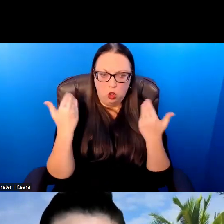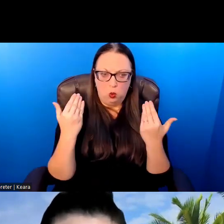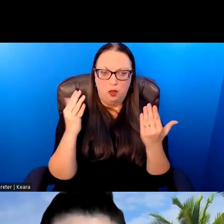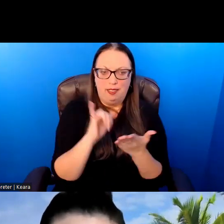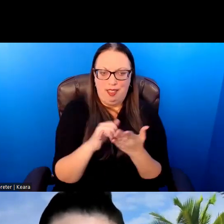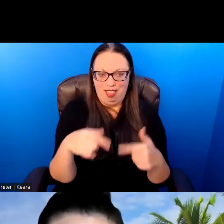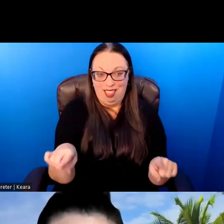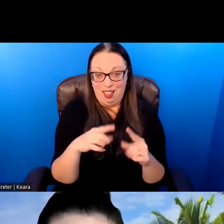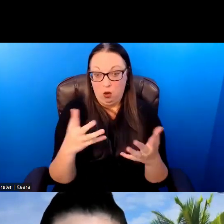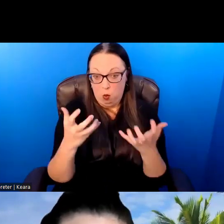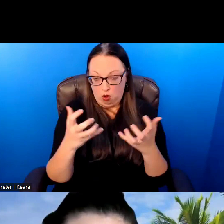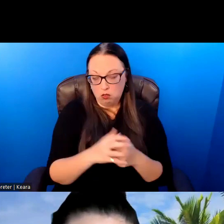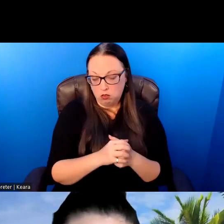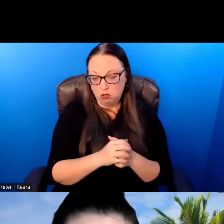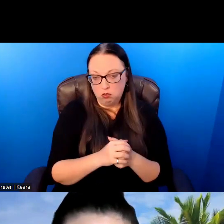like.